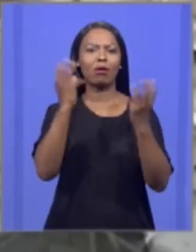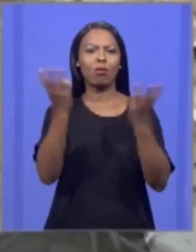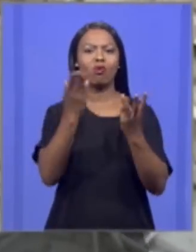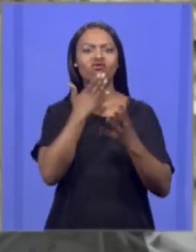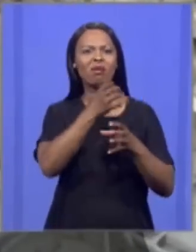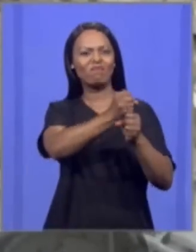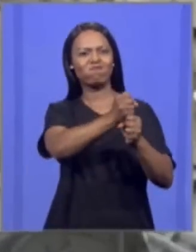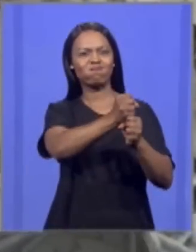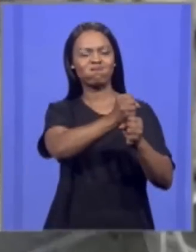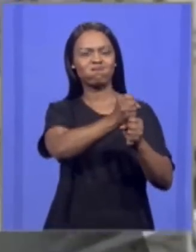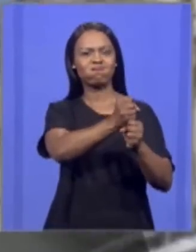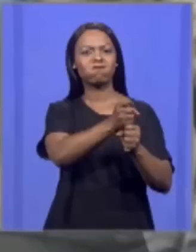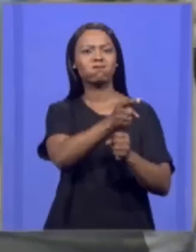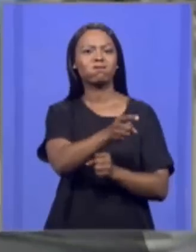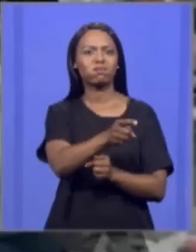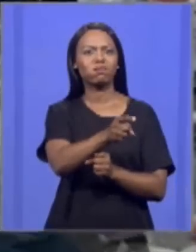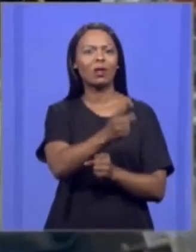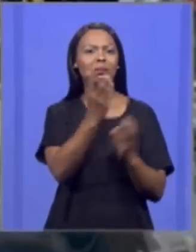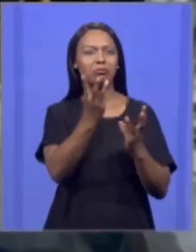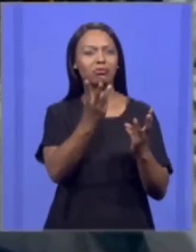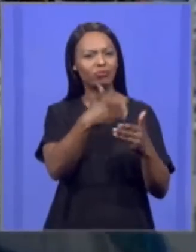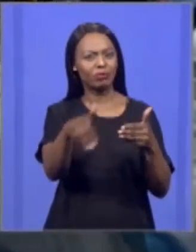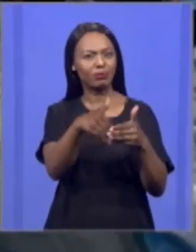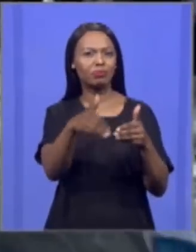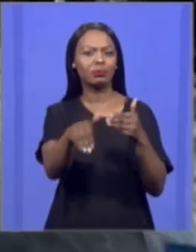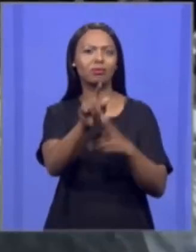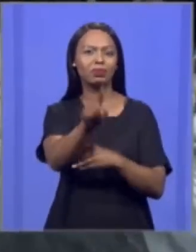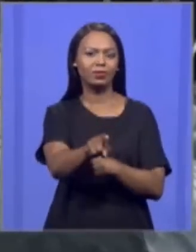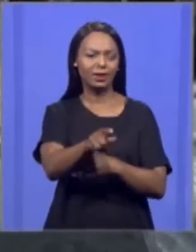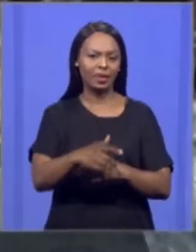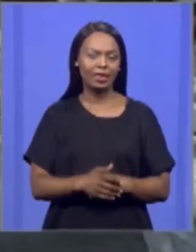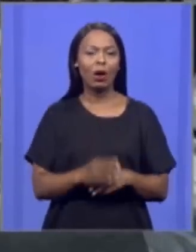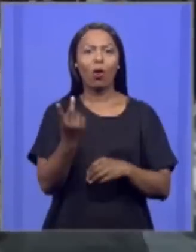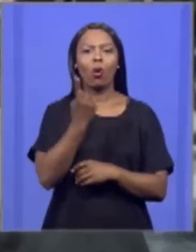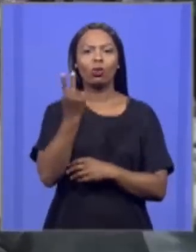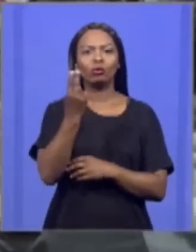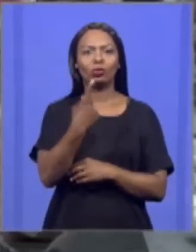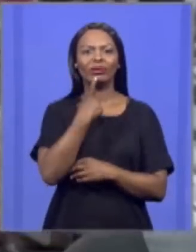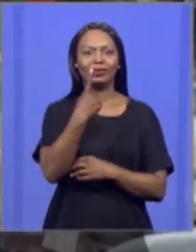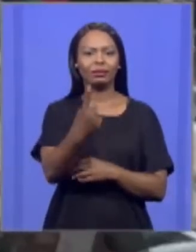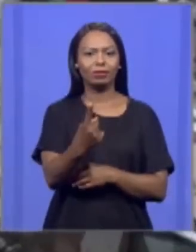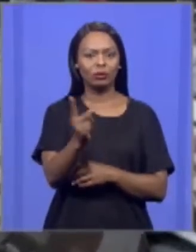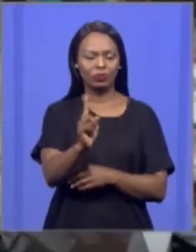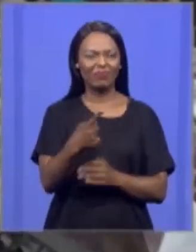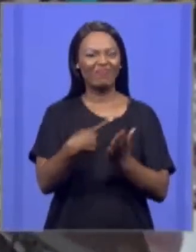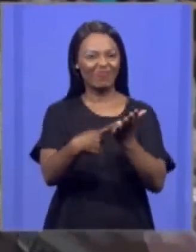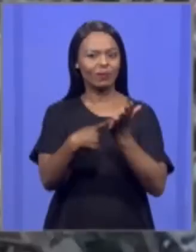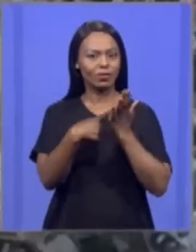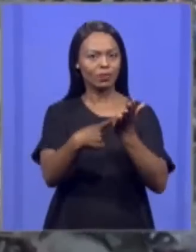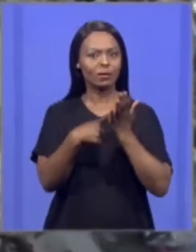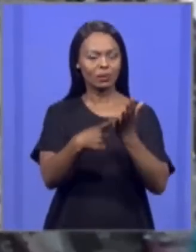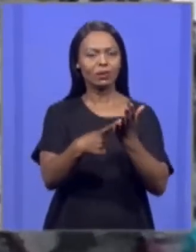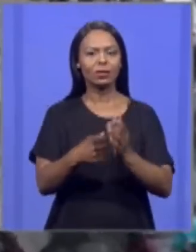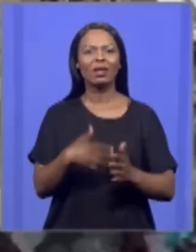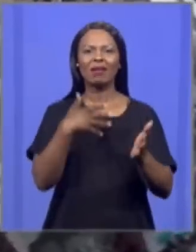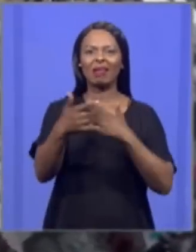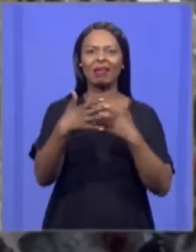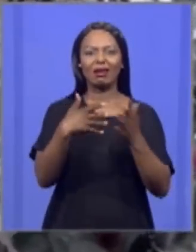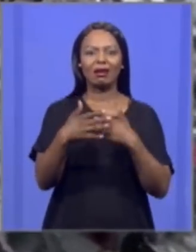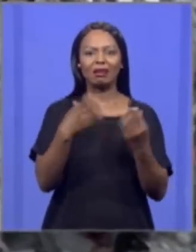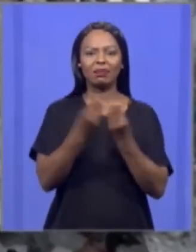being held. And we've also said that we condemn any kind